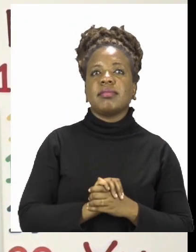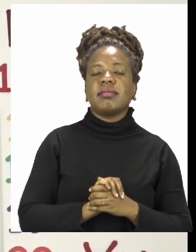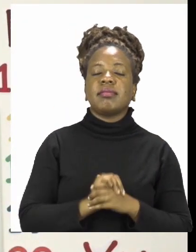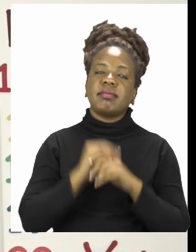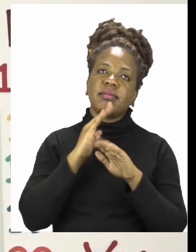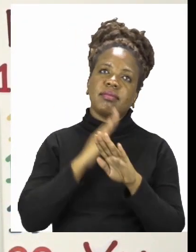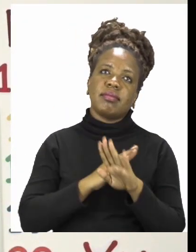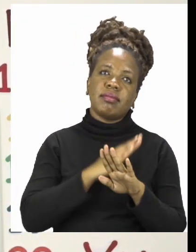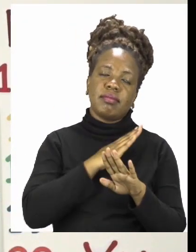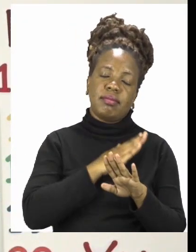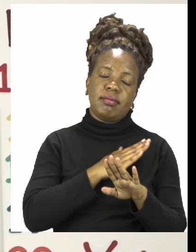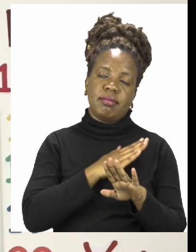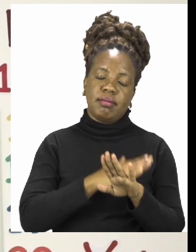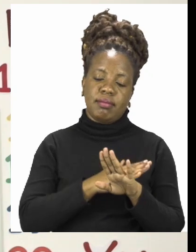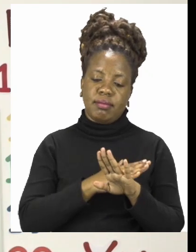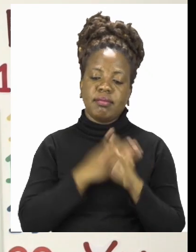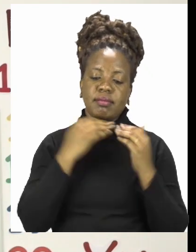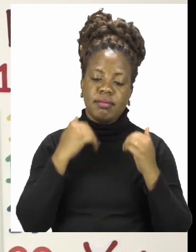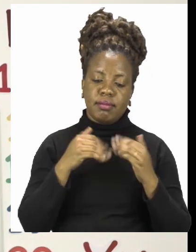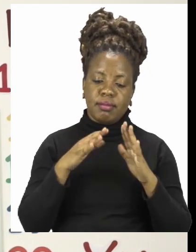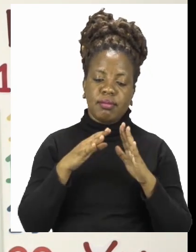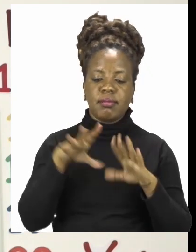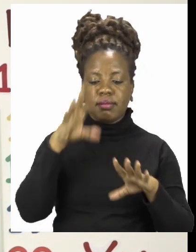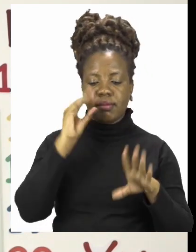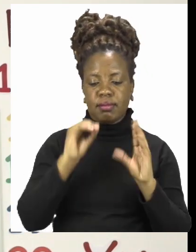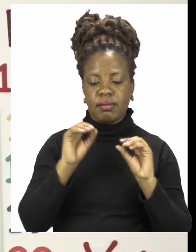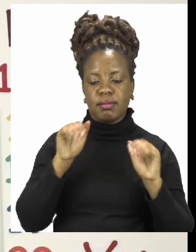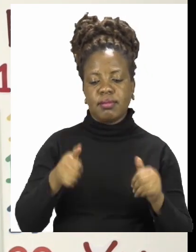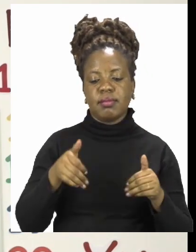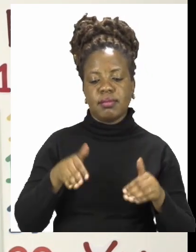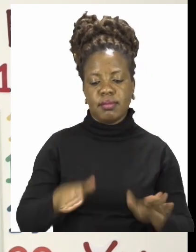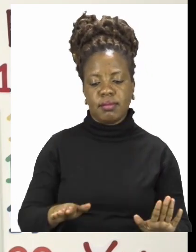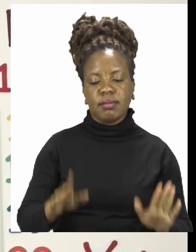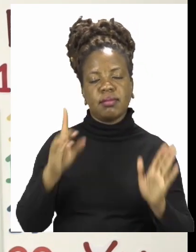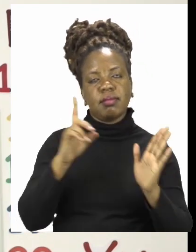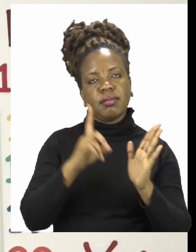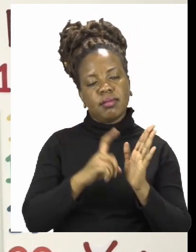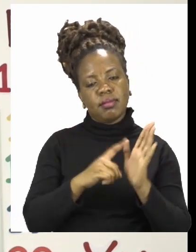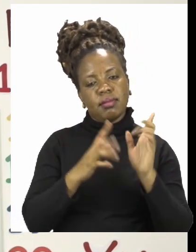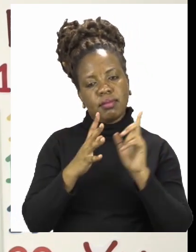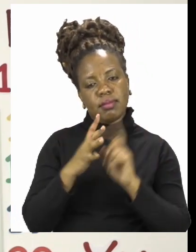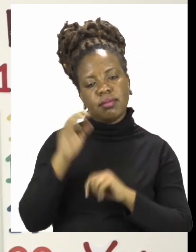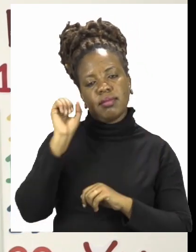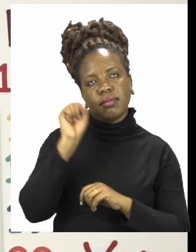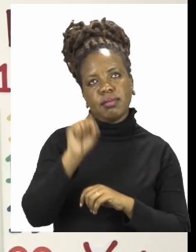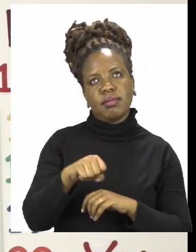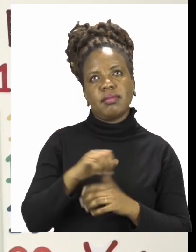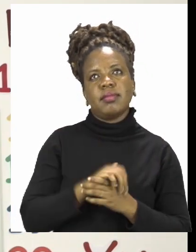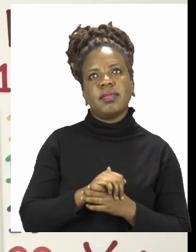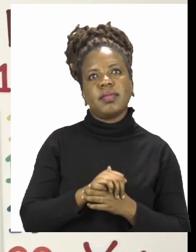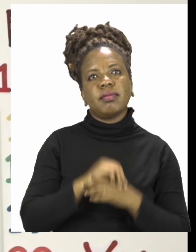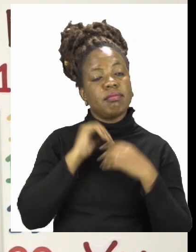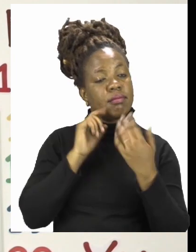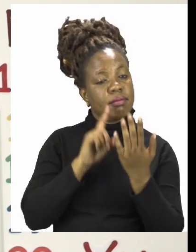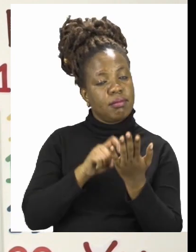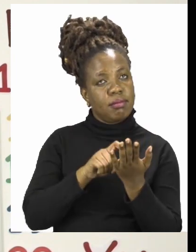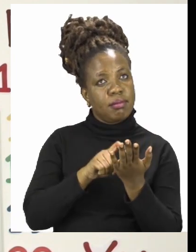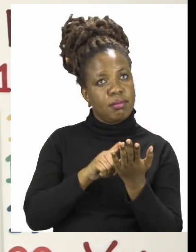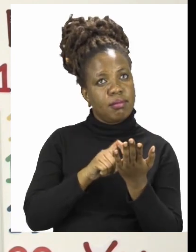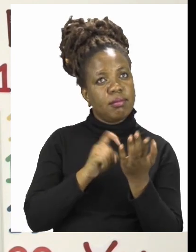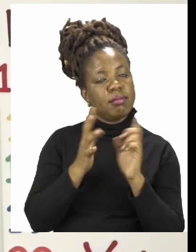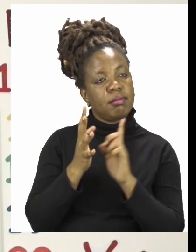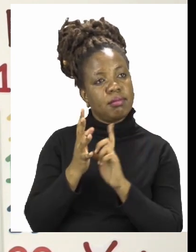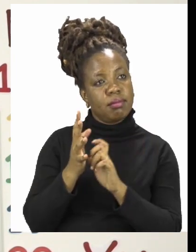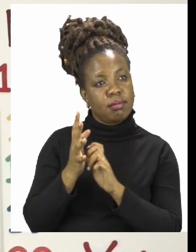lessons, boys and girls, we need to sanitize. Remember, when we are sanitizing, we are trying to